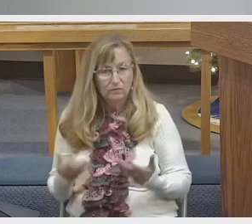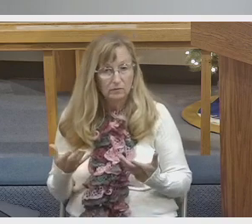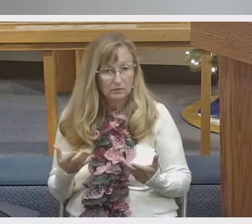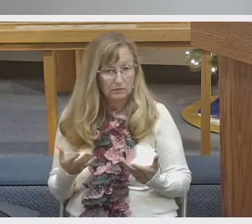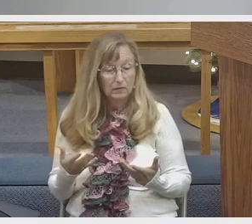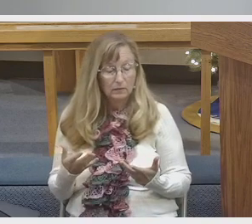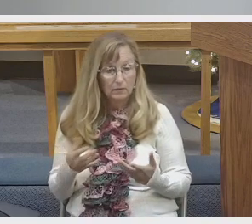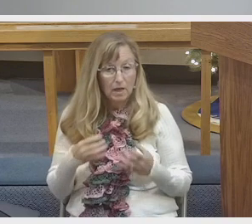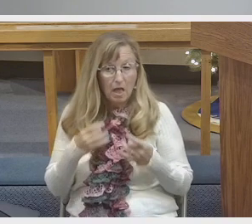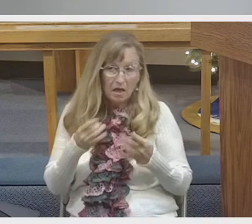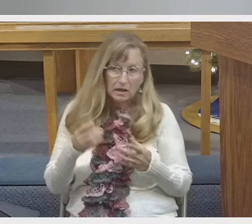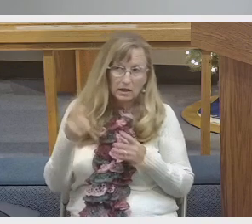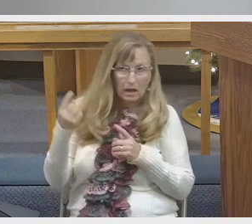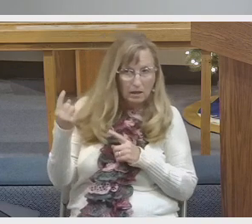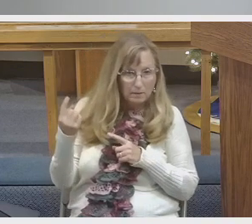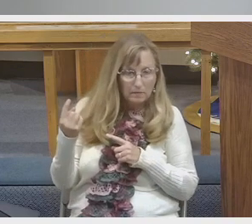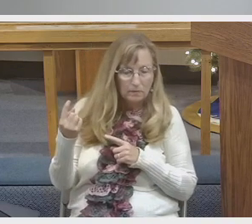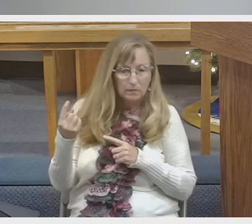I hate him,